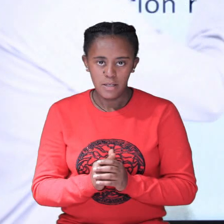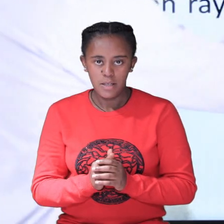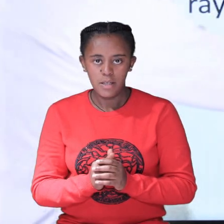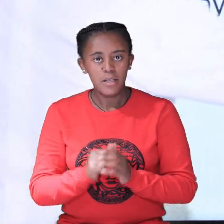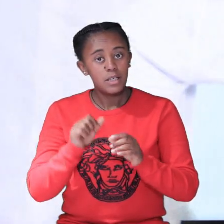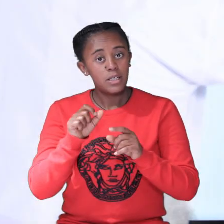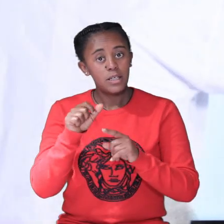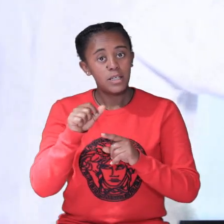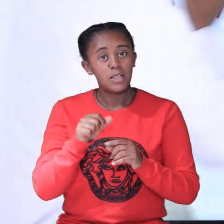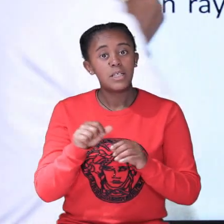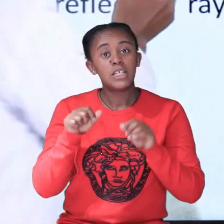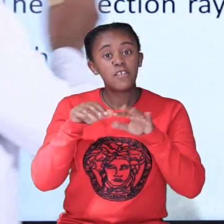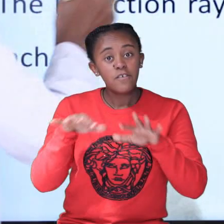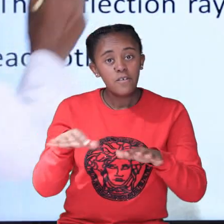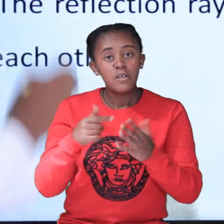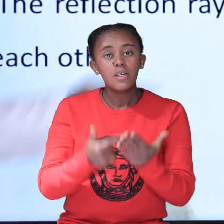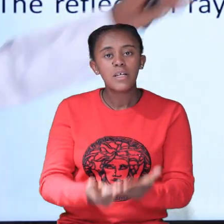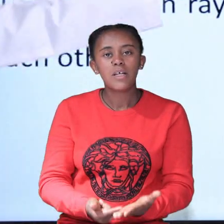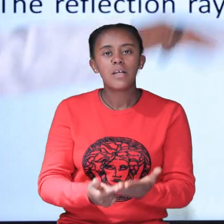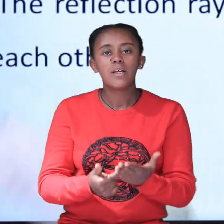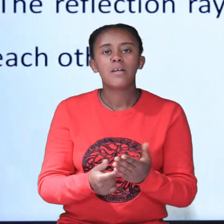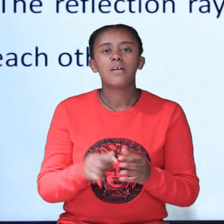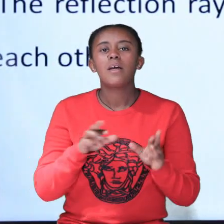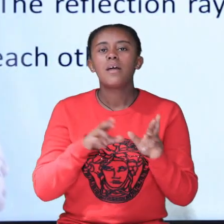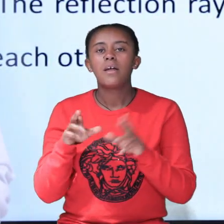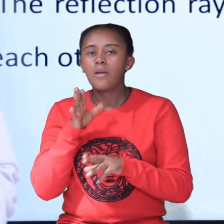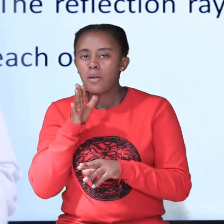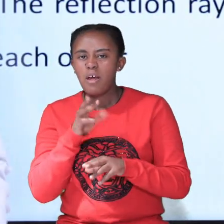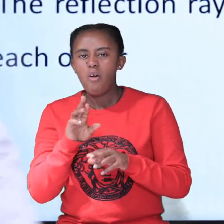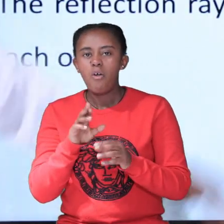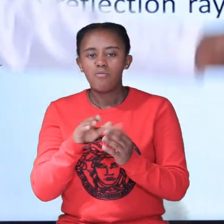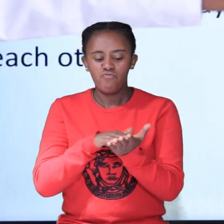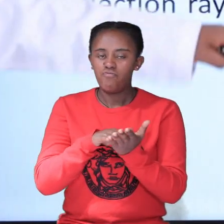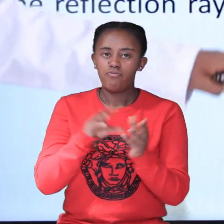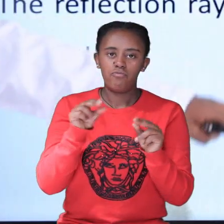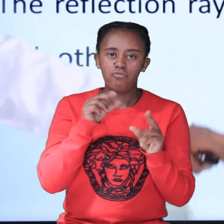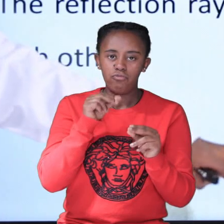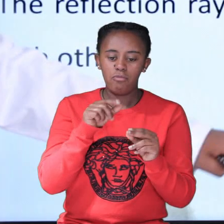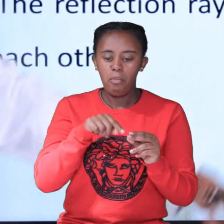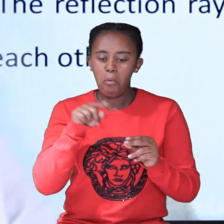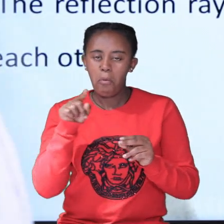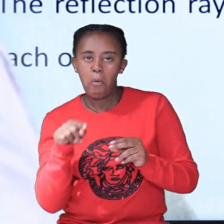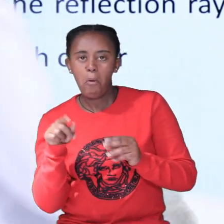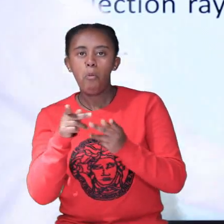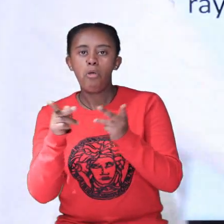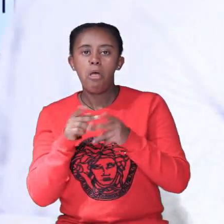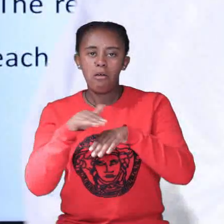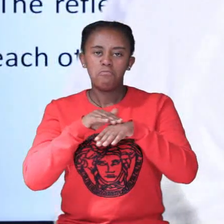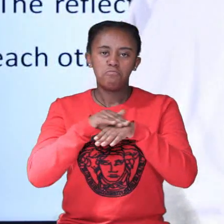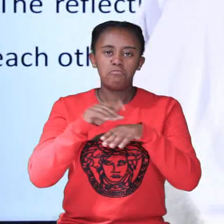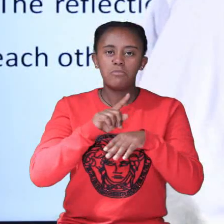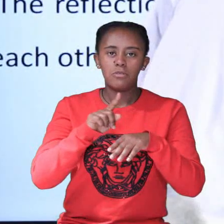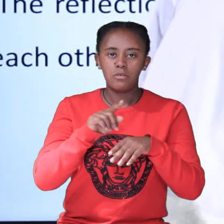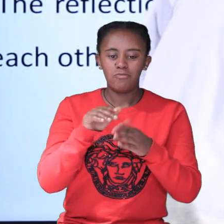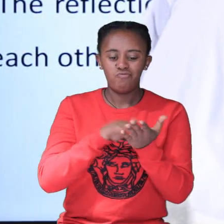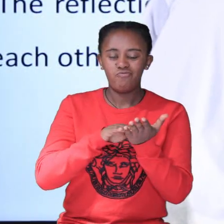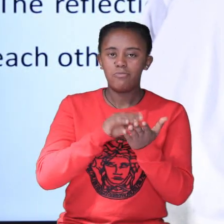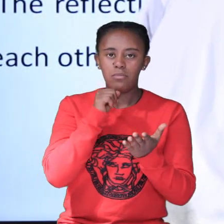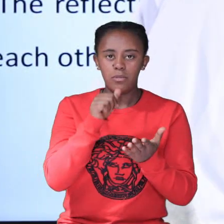Diffused reflection is a reflection from irregular and rough surface. The surface is not smooth. This is